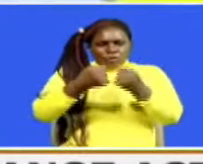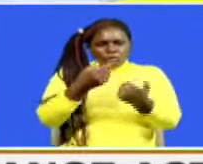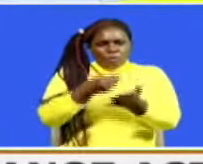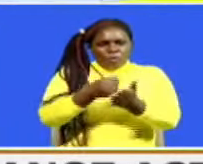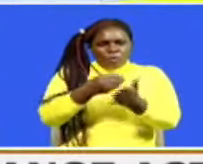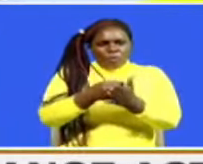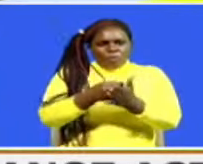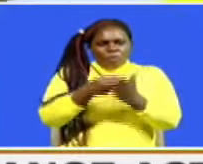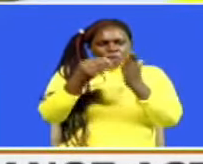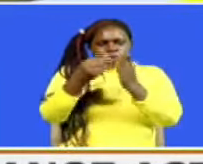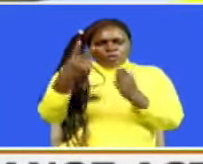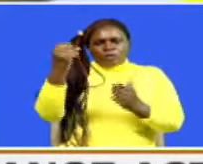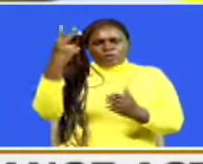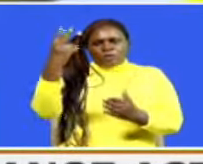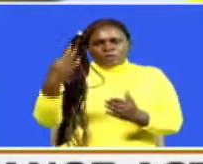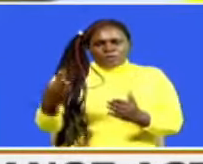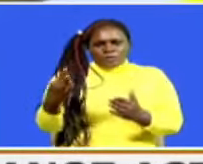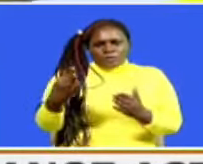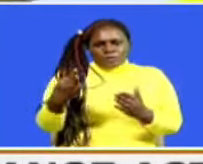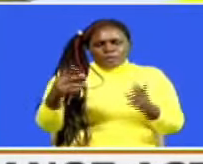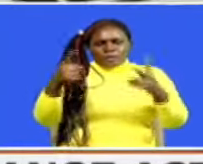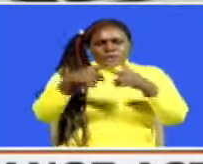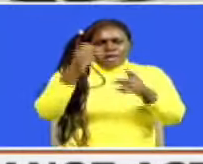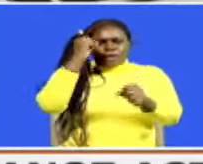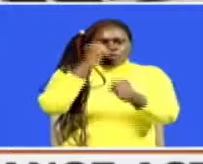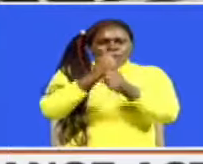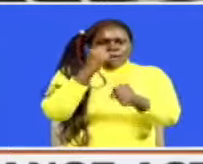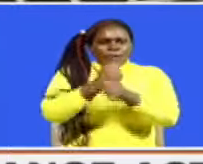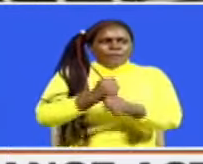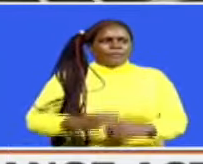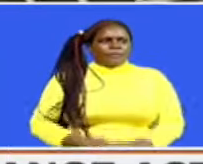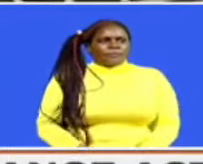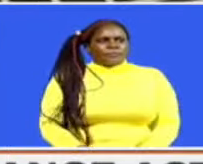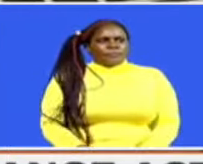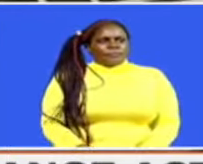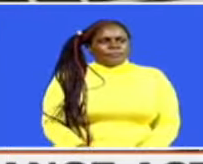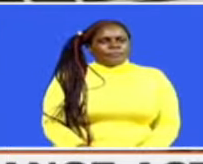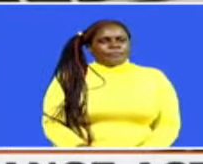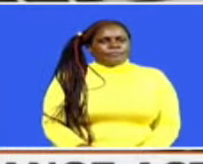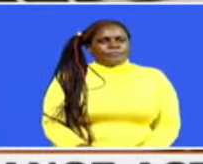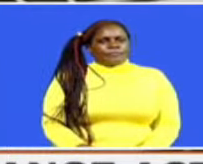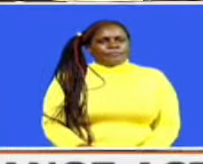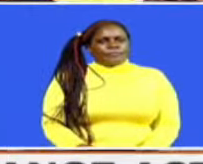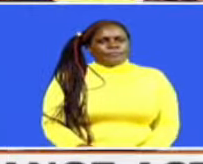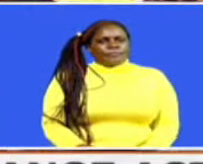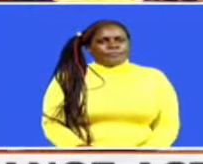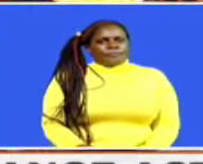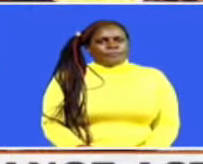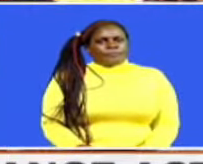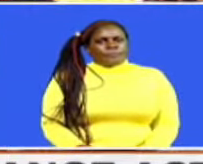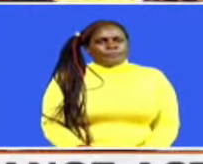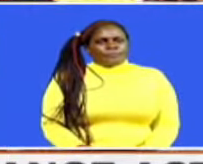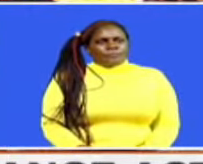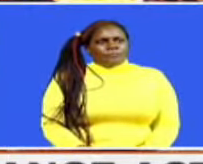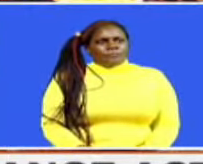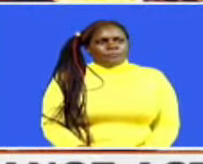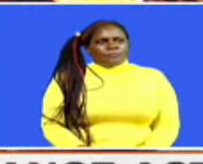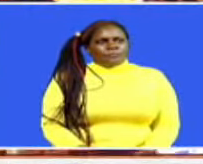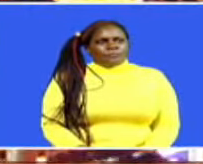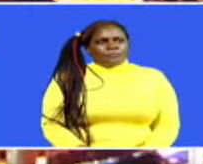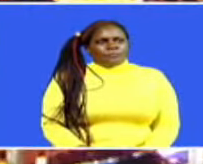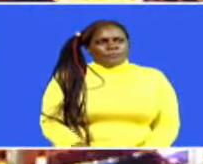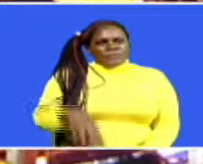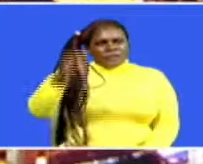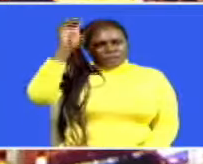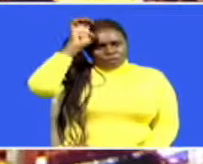Insurance Act 2023 comes into force. Husna Mohamed, KTN News, Nairobi. The High Court in Eldoret